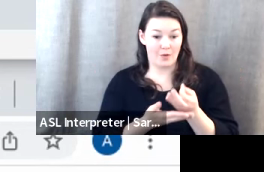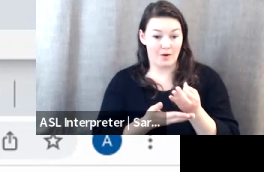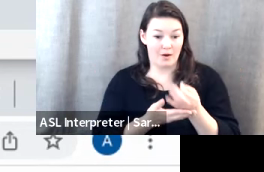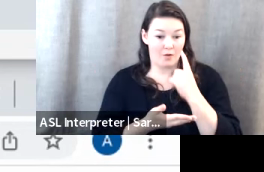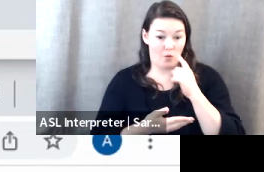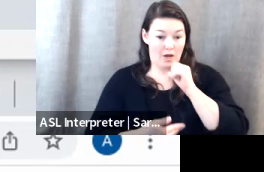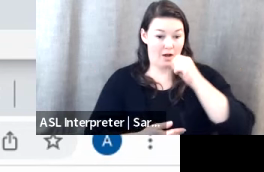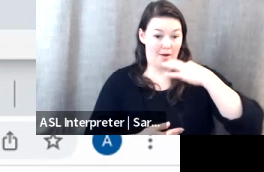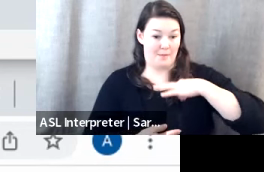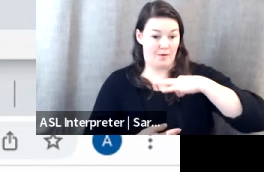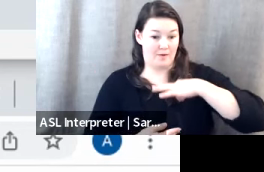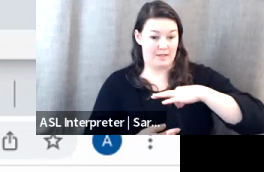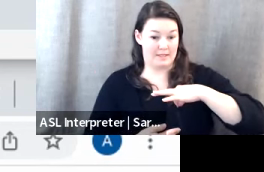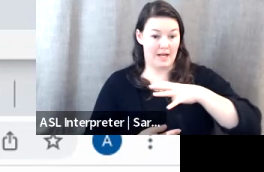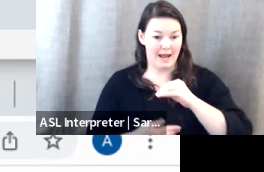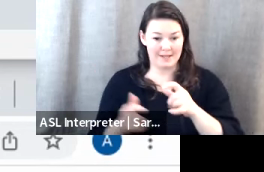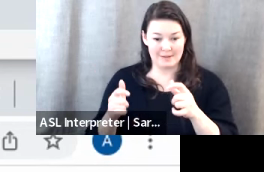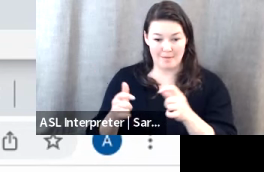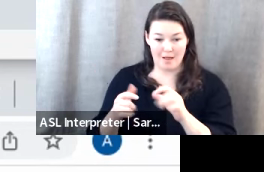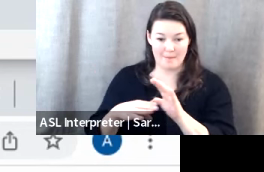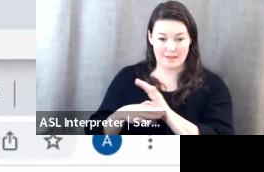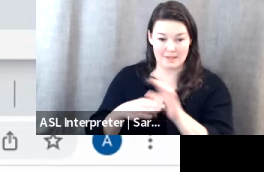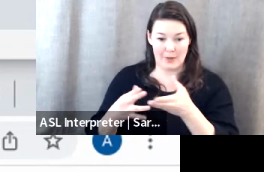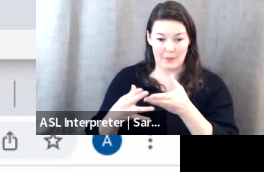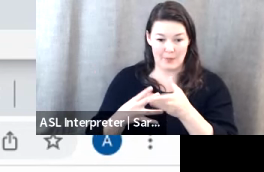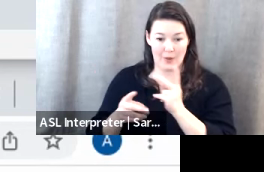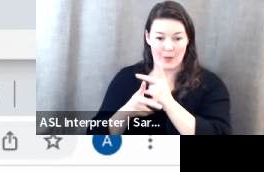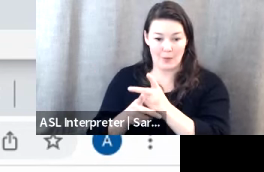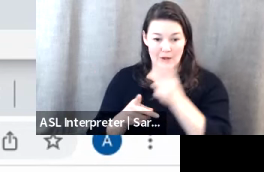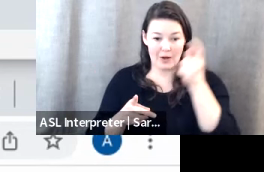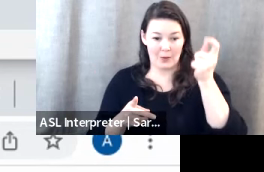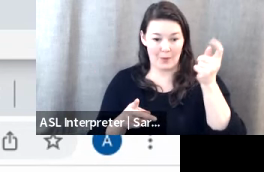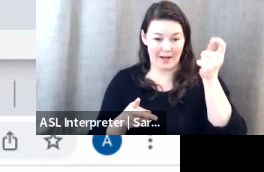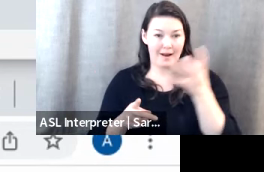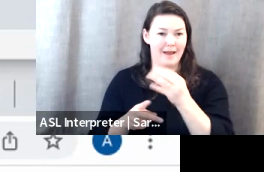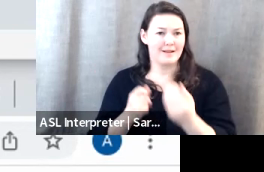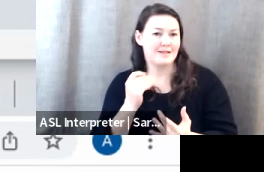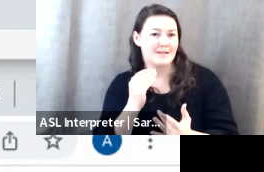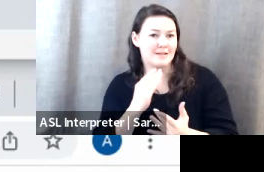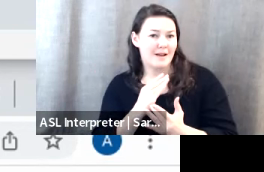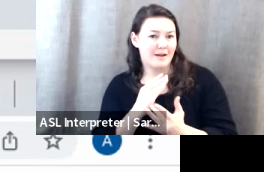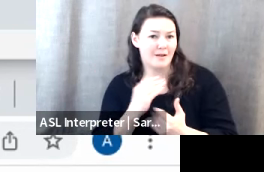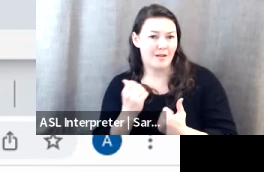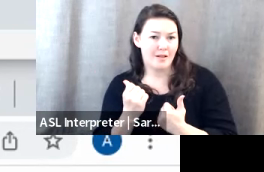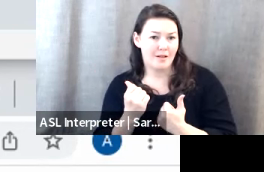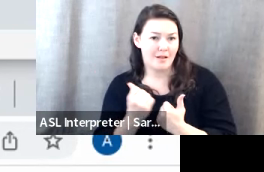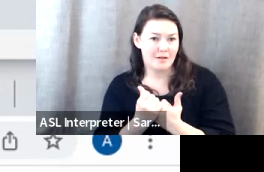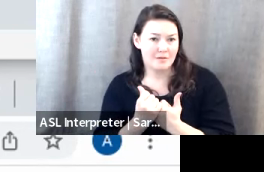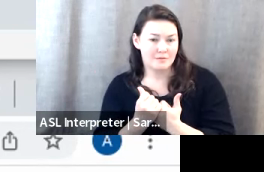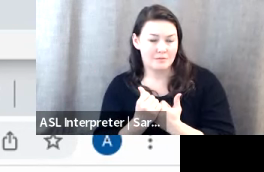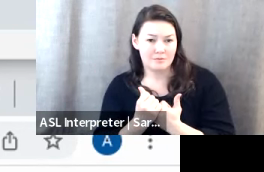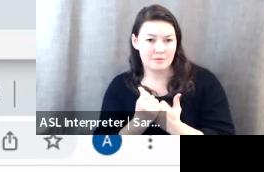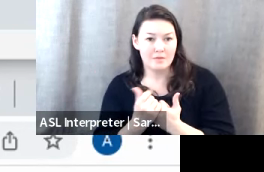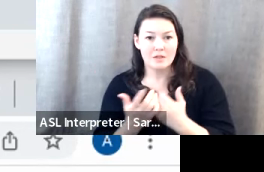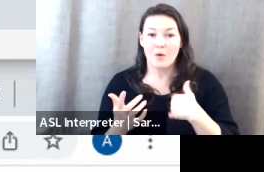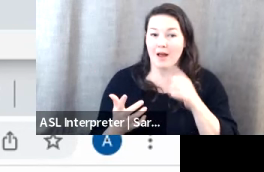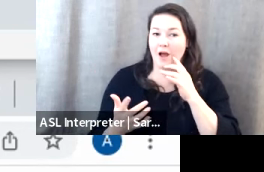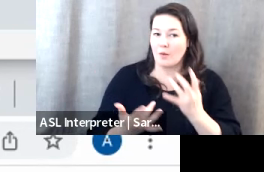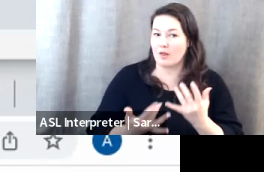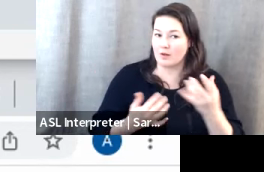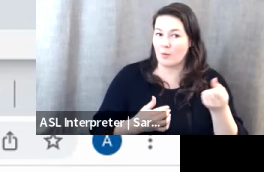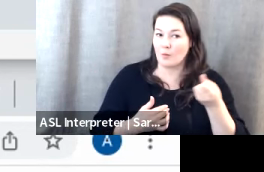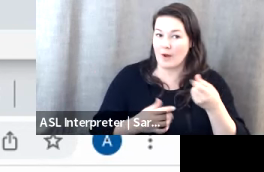not-for-profits, and then small businesses through loans, grants, and/or technical assistance. I'll stop there until I make my point.